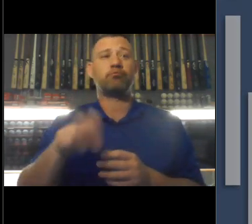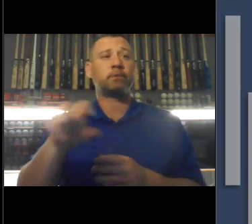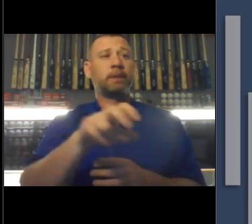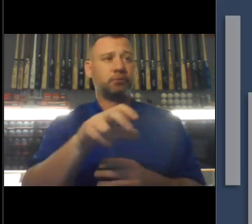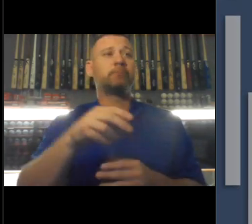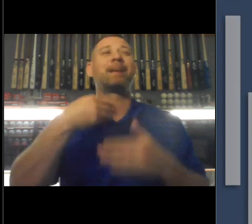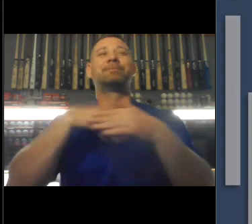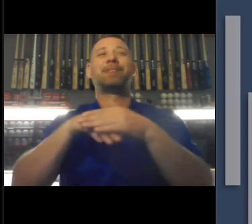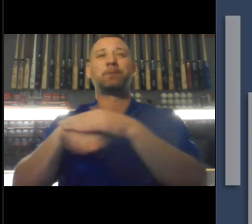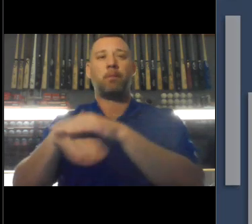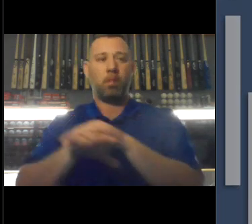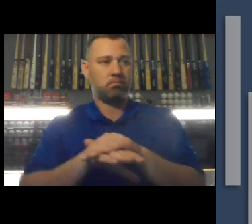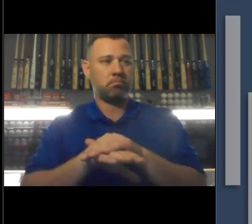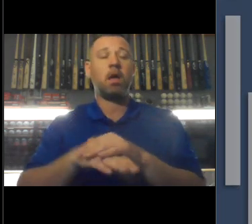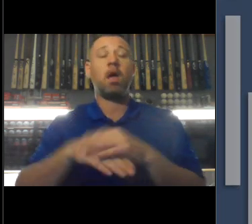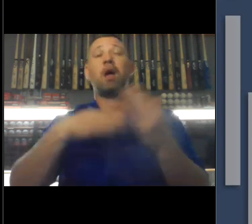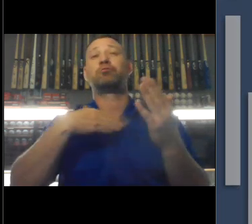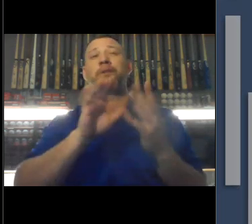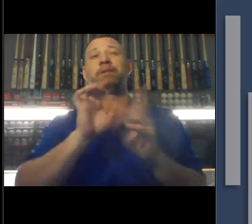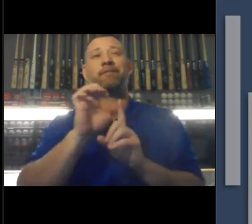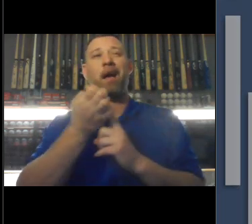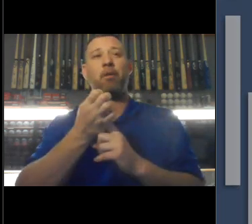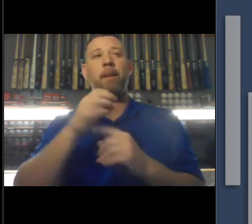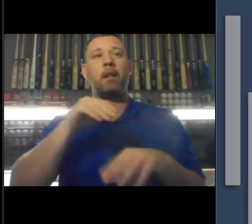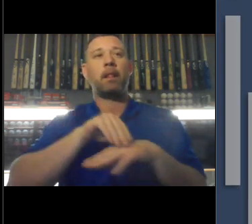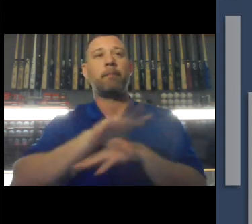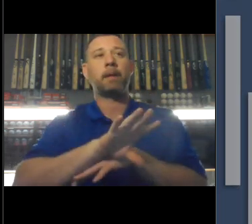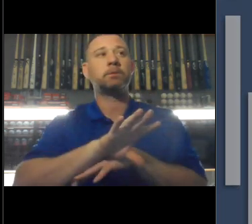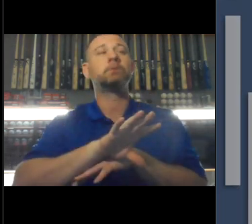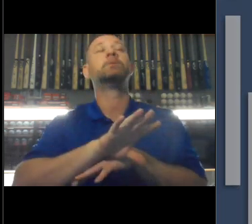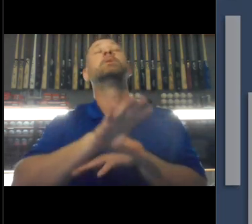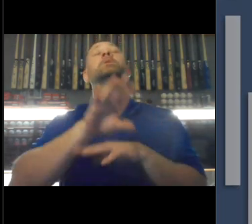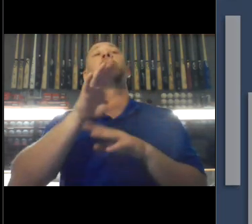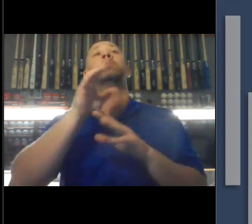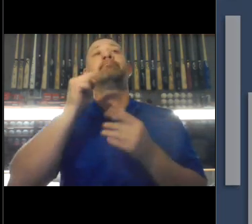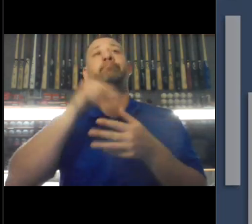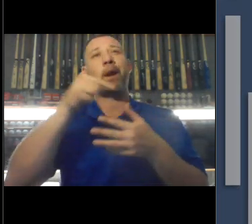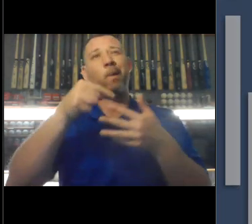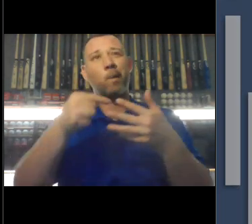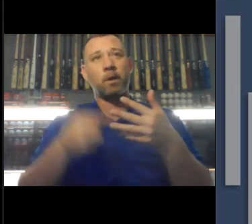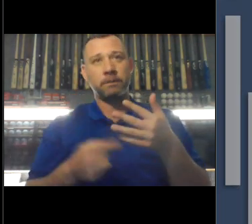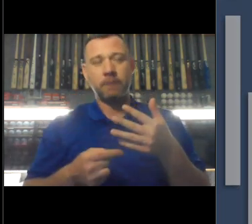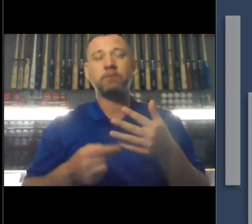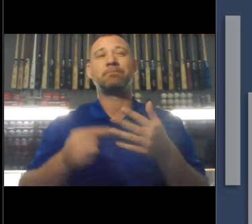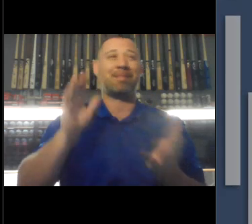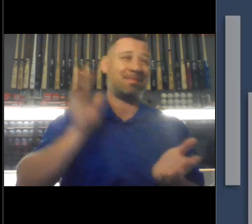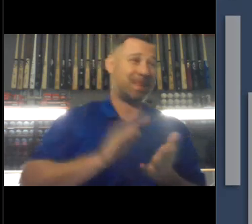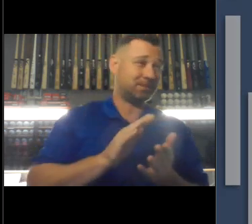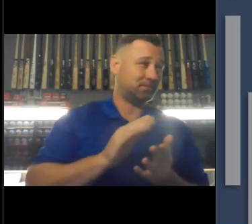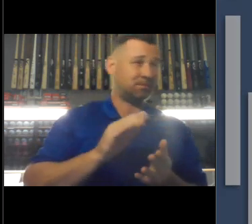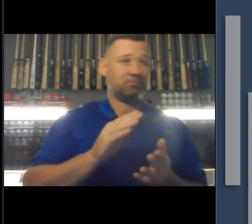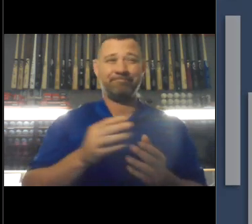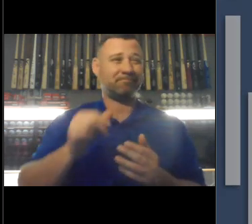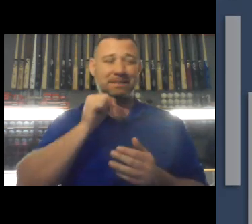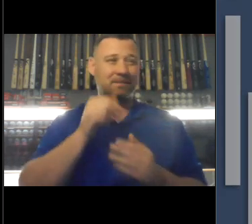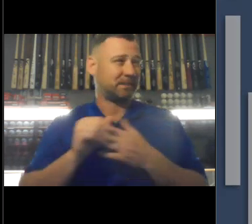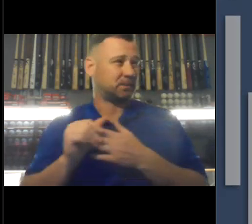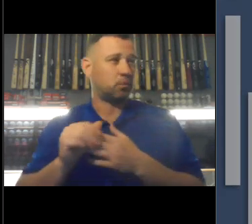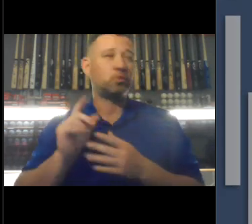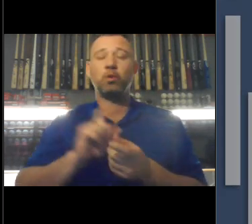users, address environmental impacts, prioritize infrastructure that is less vulnerable and more resilient to a changing